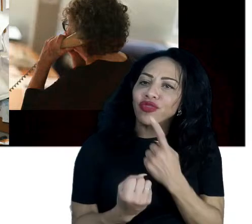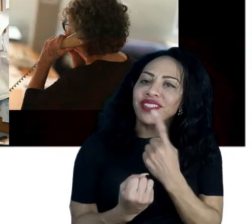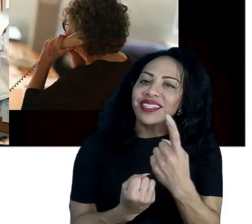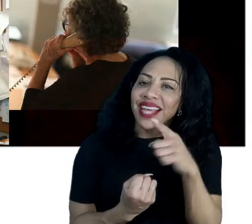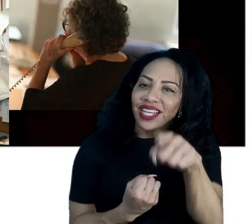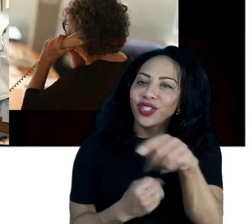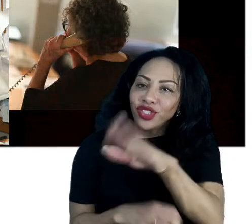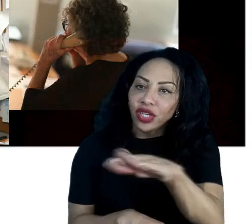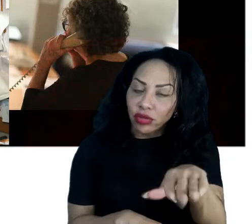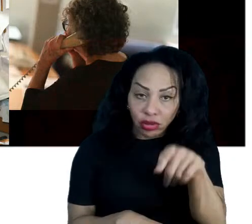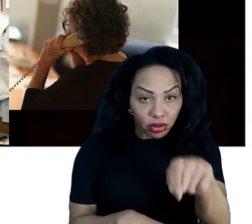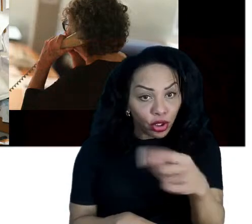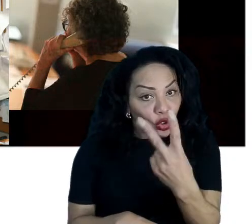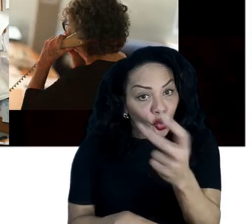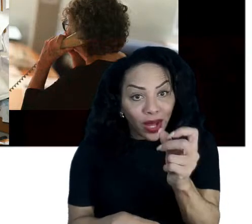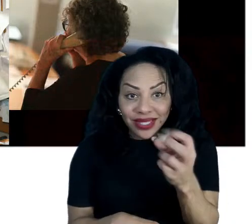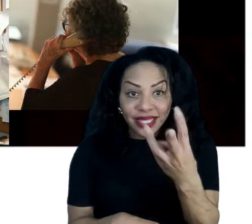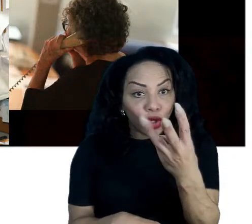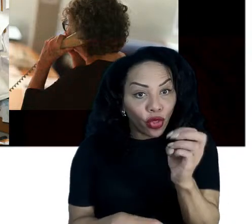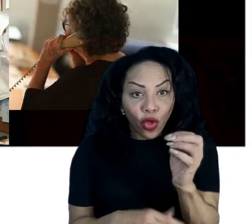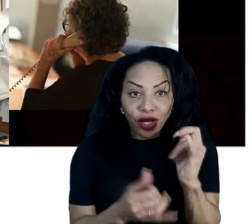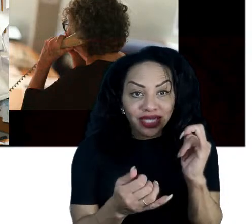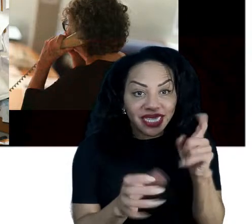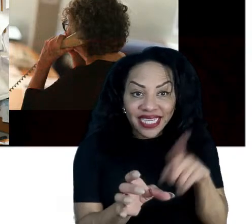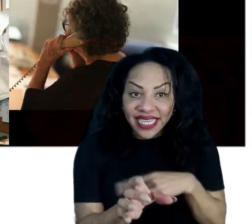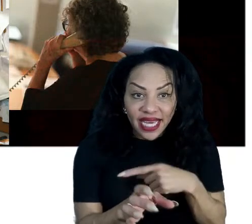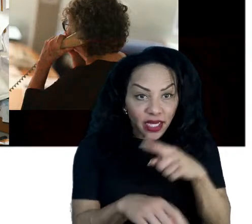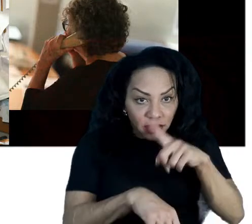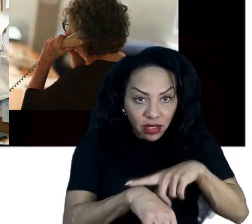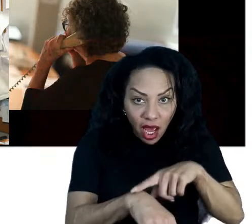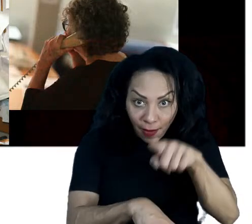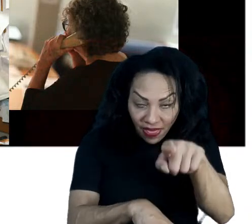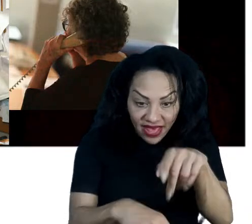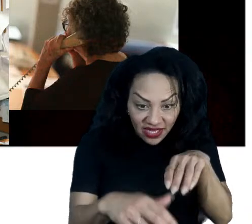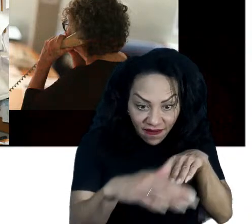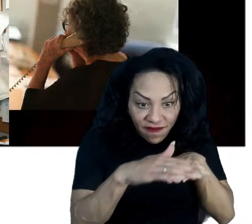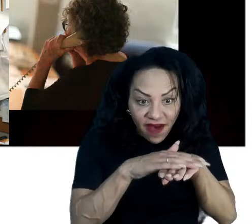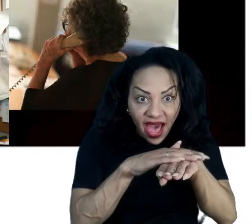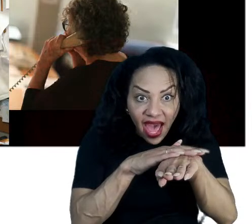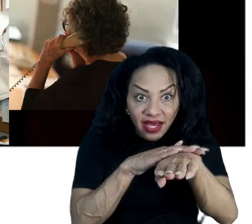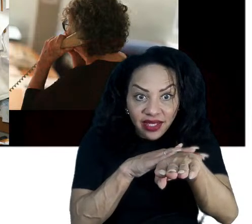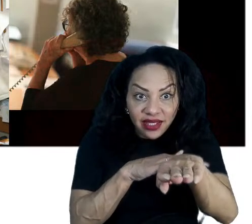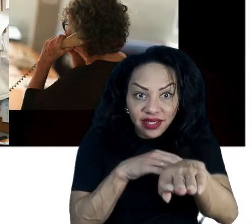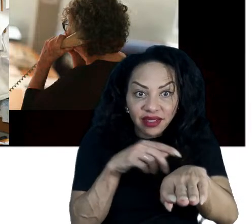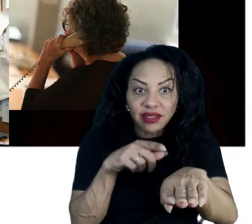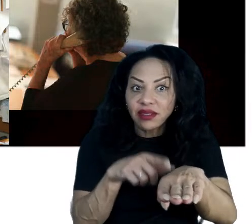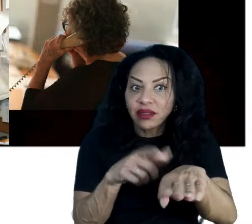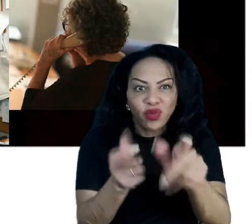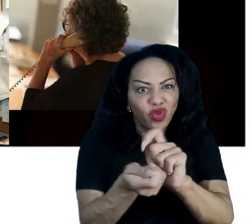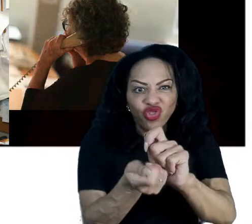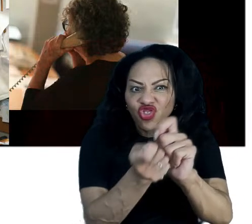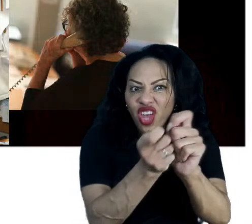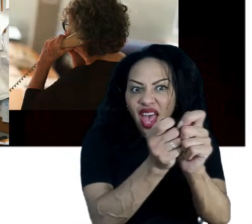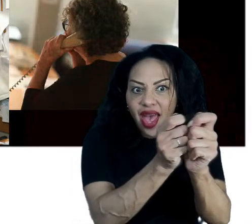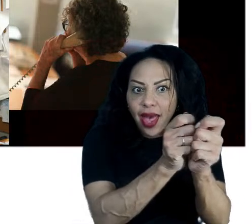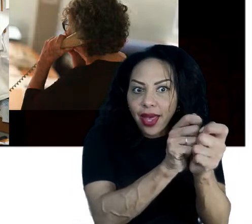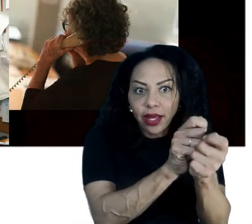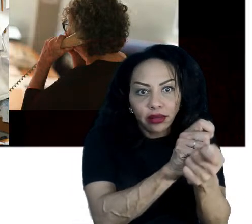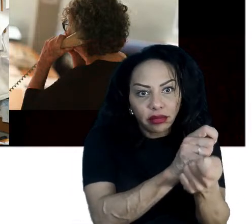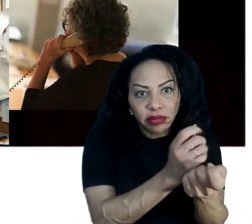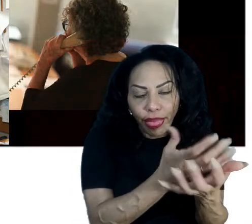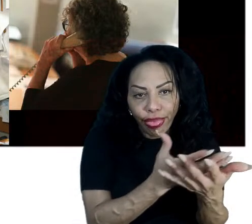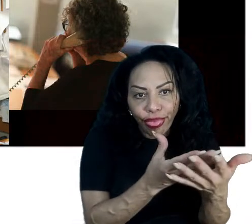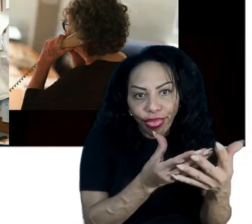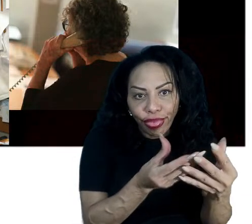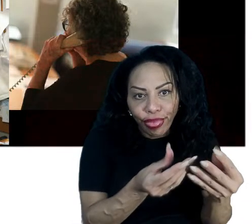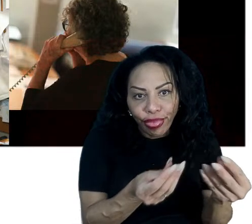30 years' time, this document, this fax that you've just created is going to change radically. And there